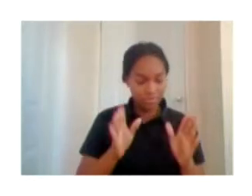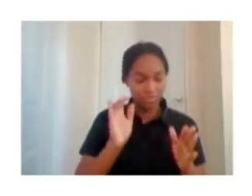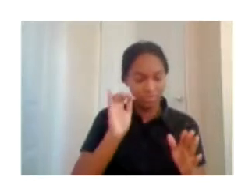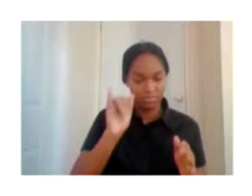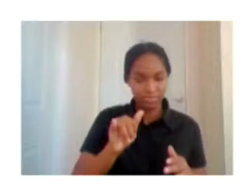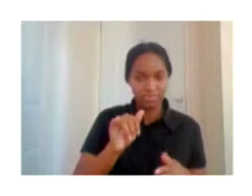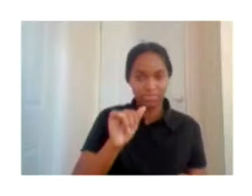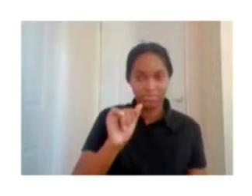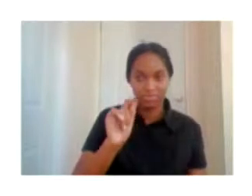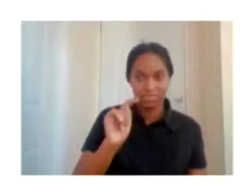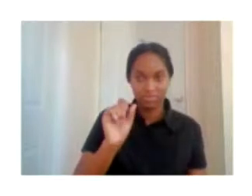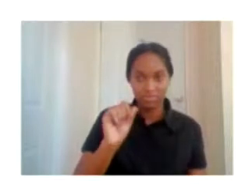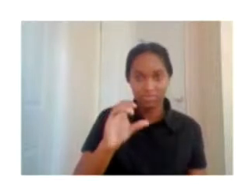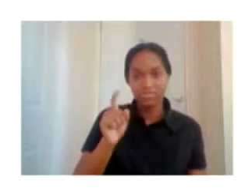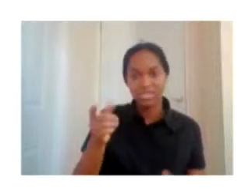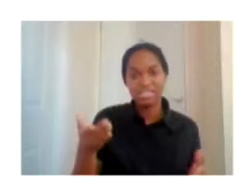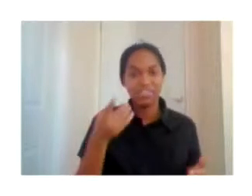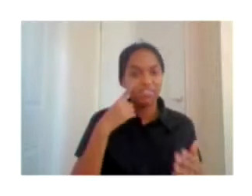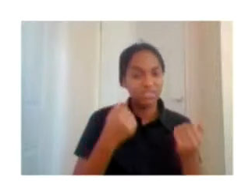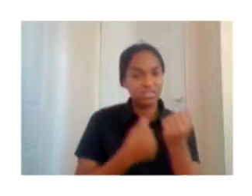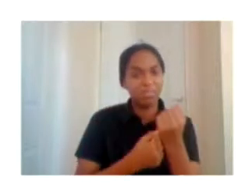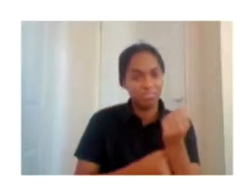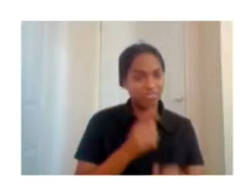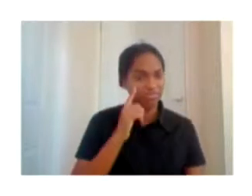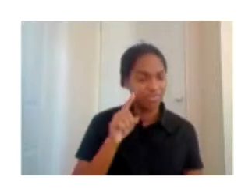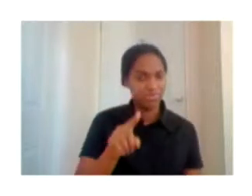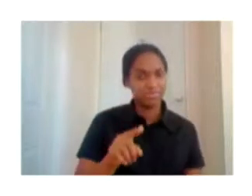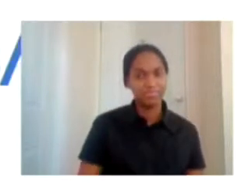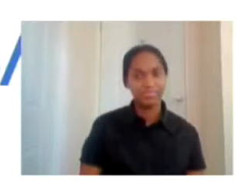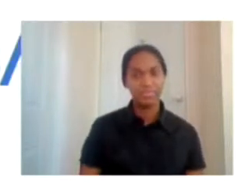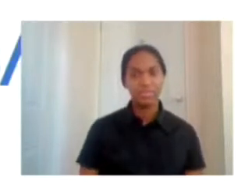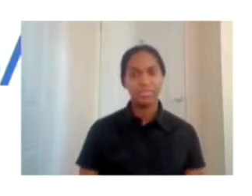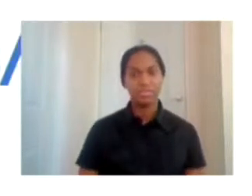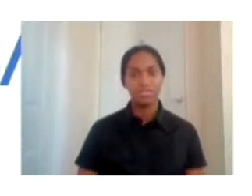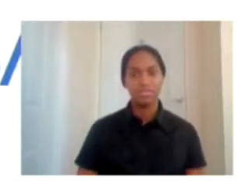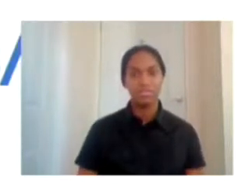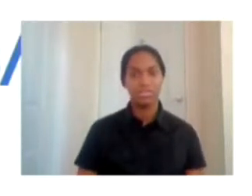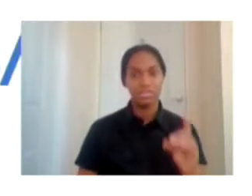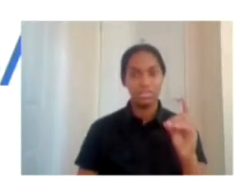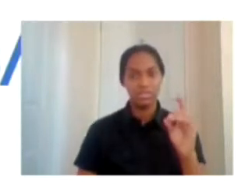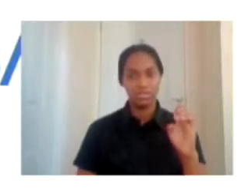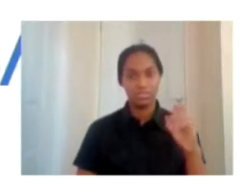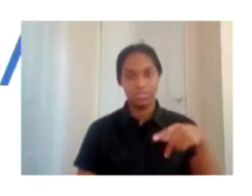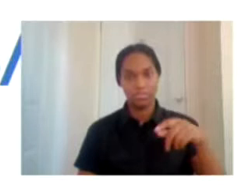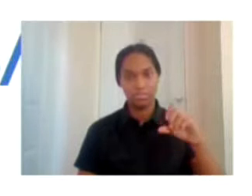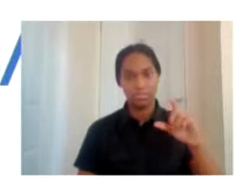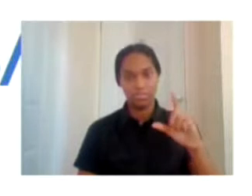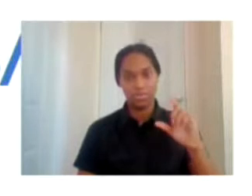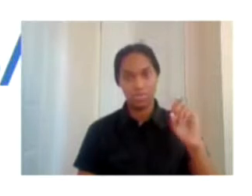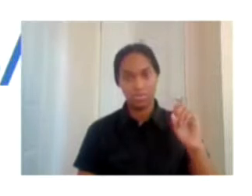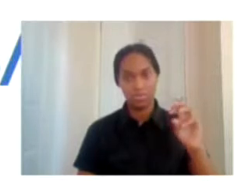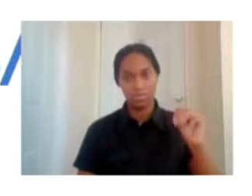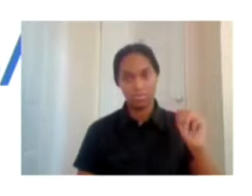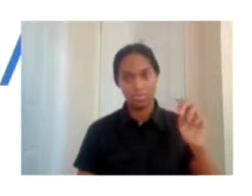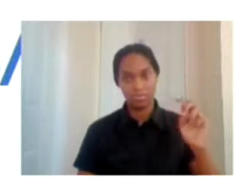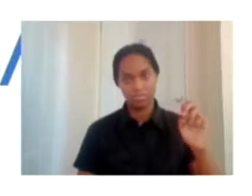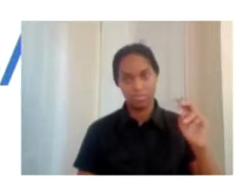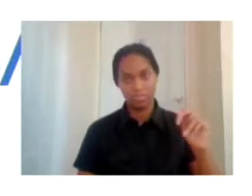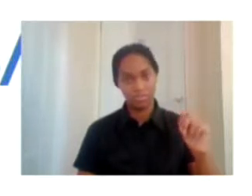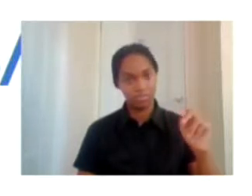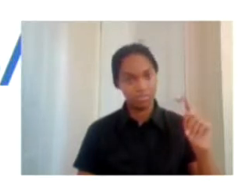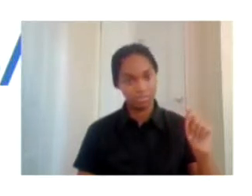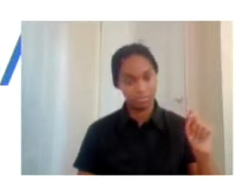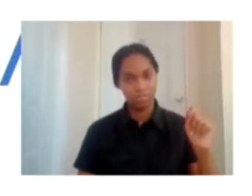ATSC is here to support you. Deployment page, I'm going to click on that one. So as you can see, and Madeline's